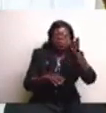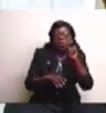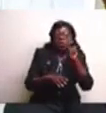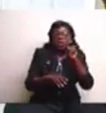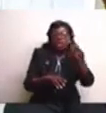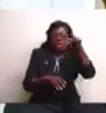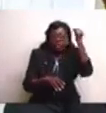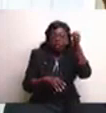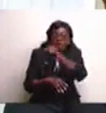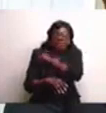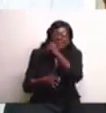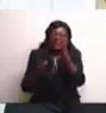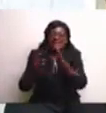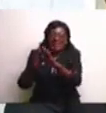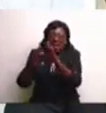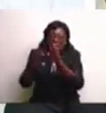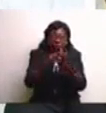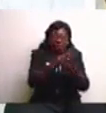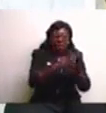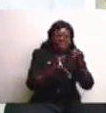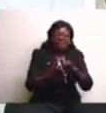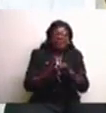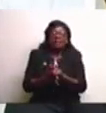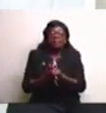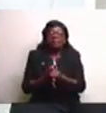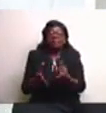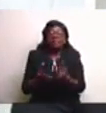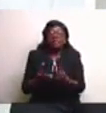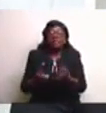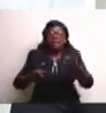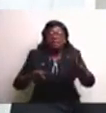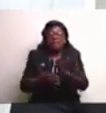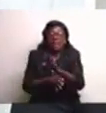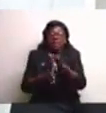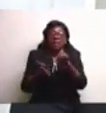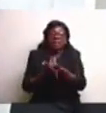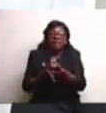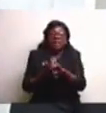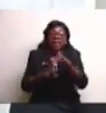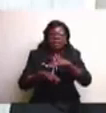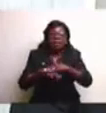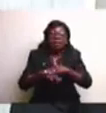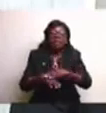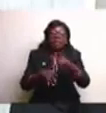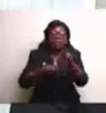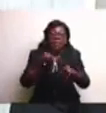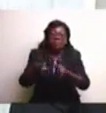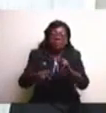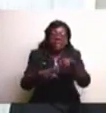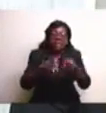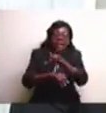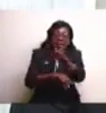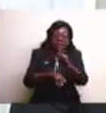town. But that was the significant impact that George Smith had on the people of Exuma and